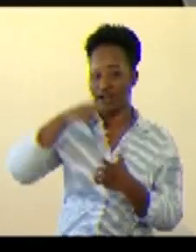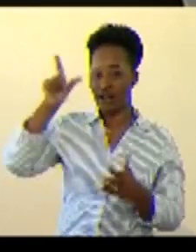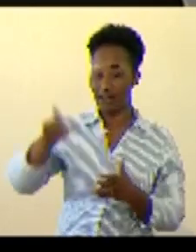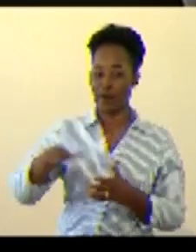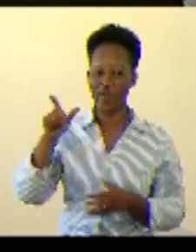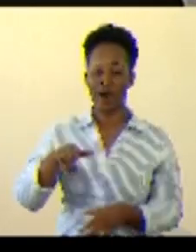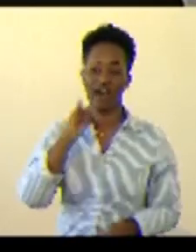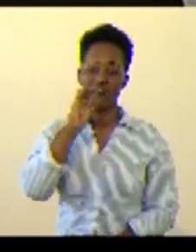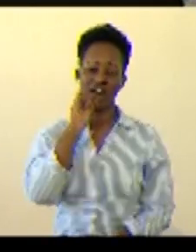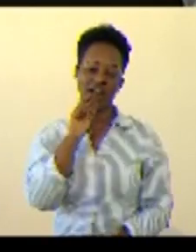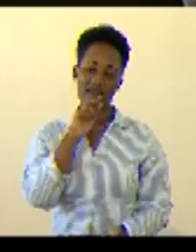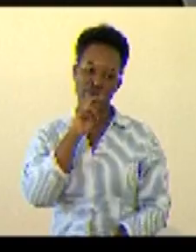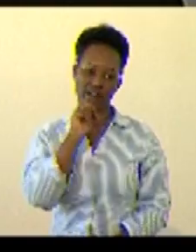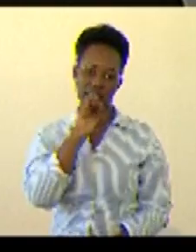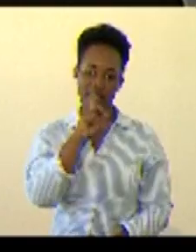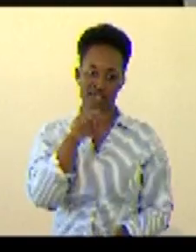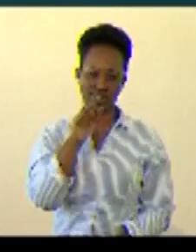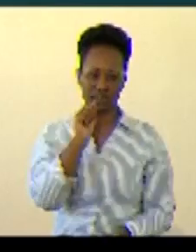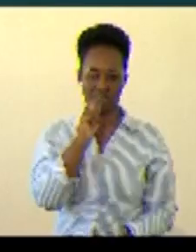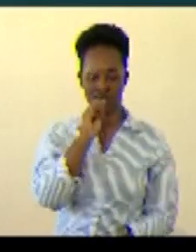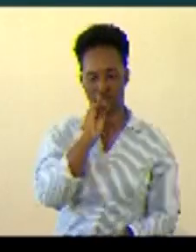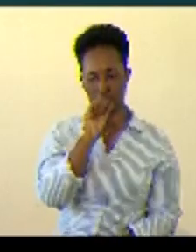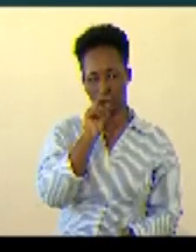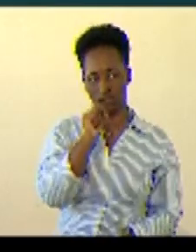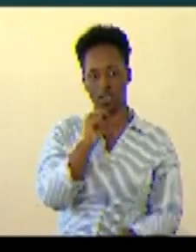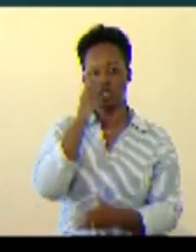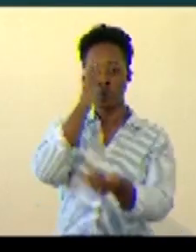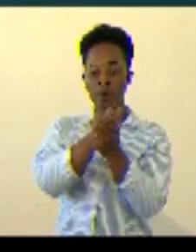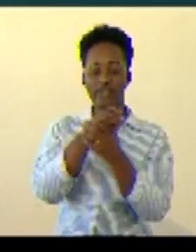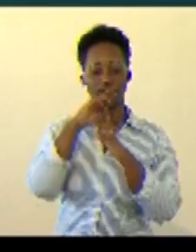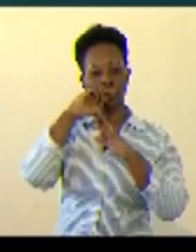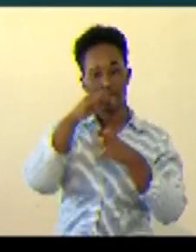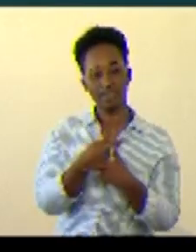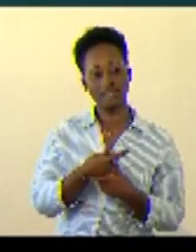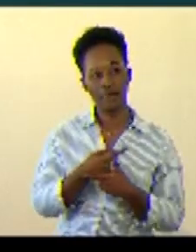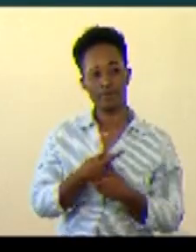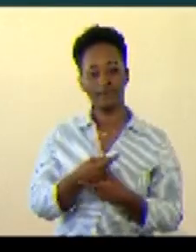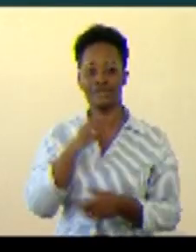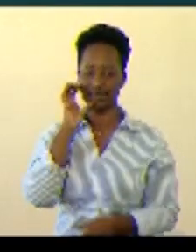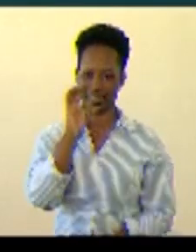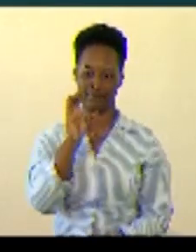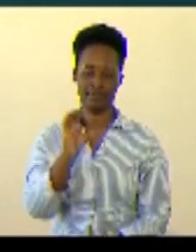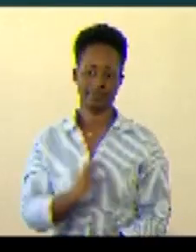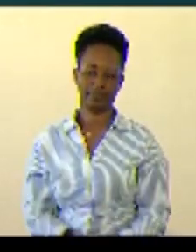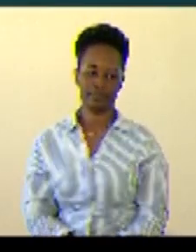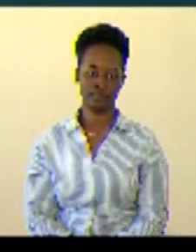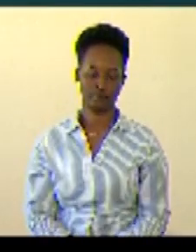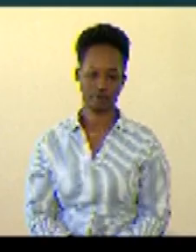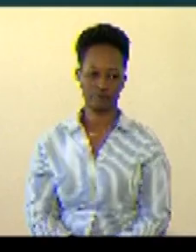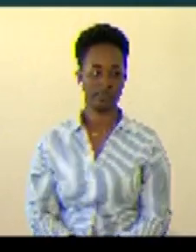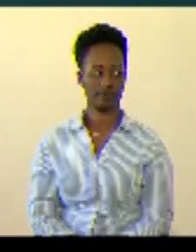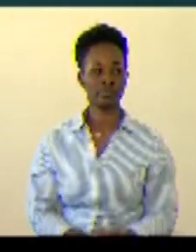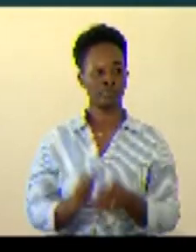ionization energy. So the right answer is C.